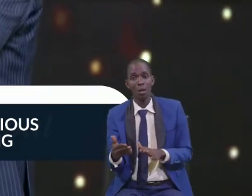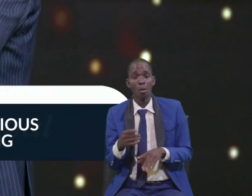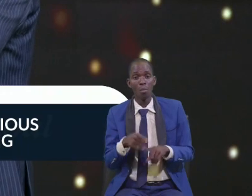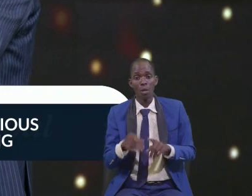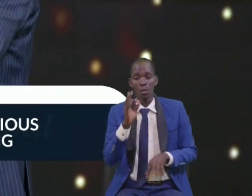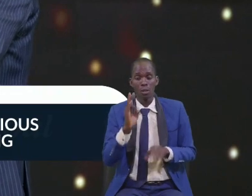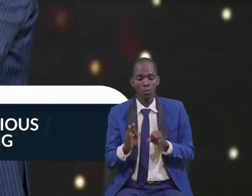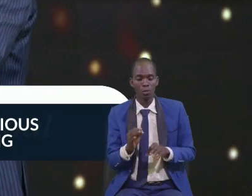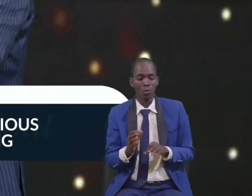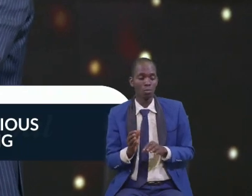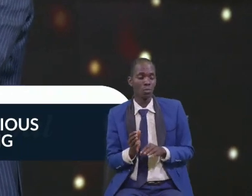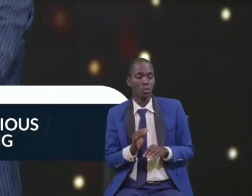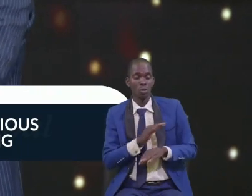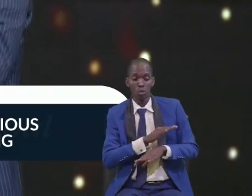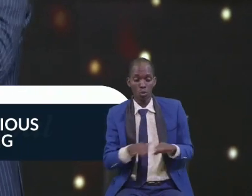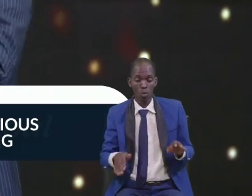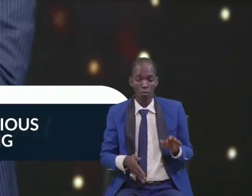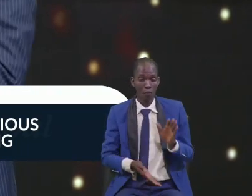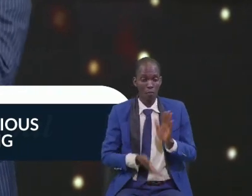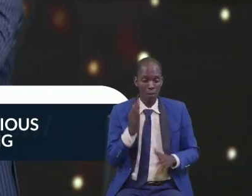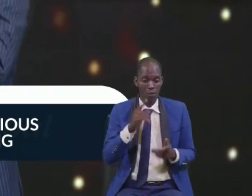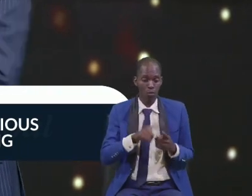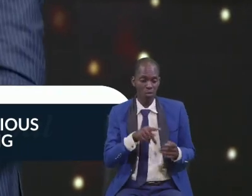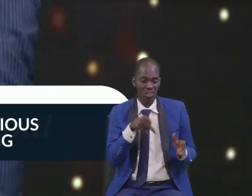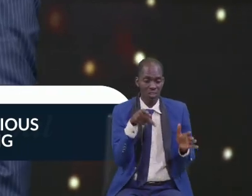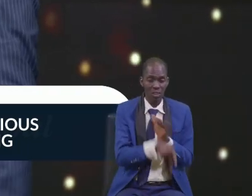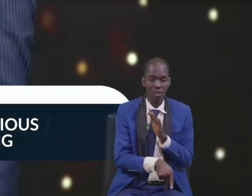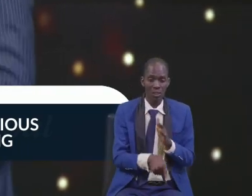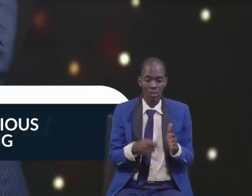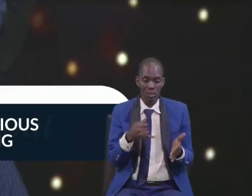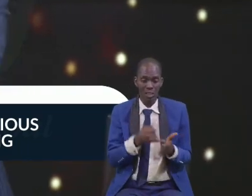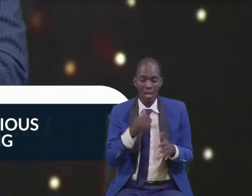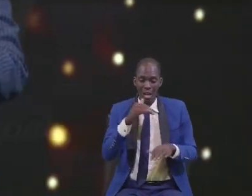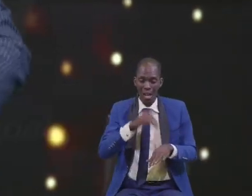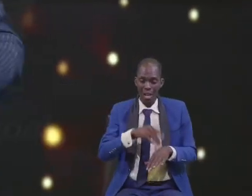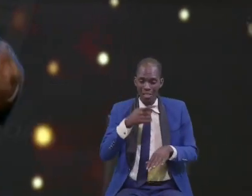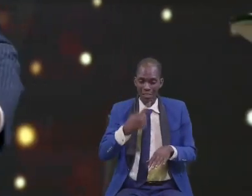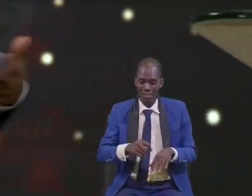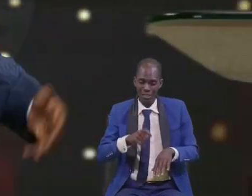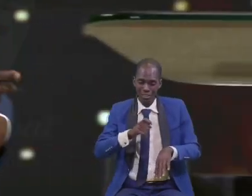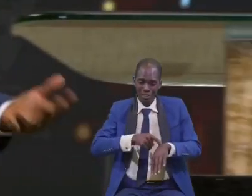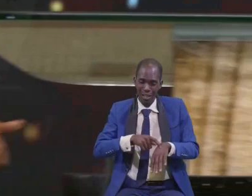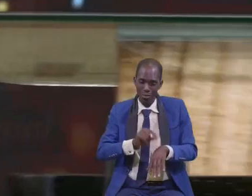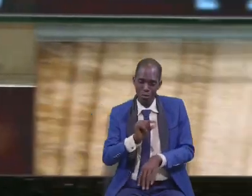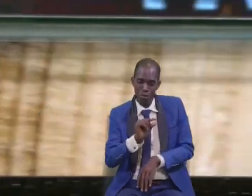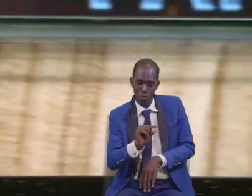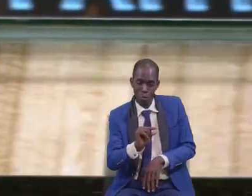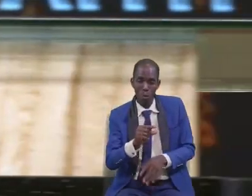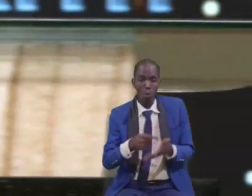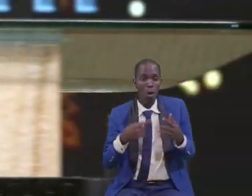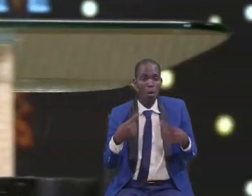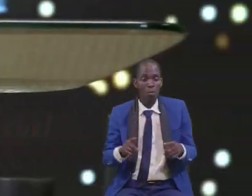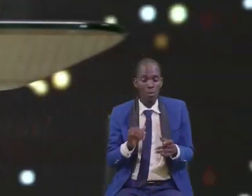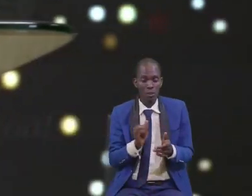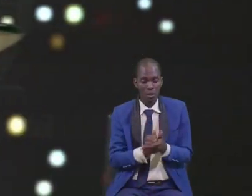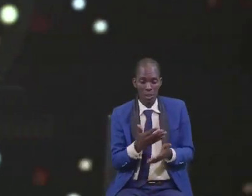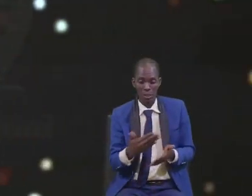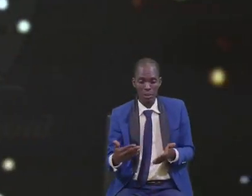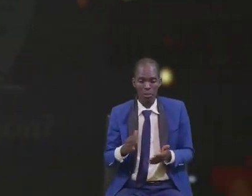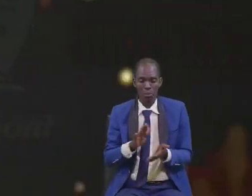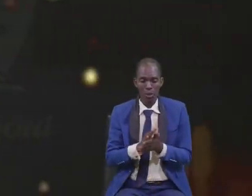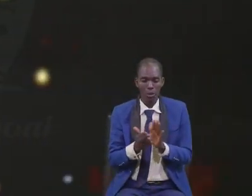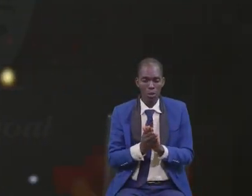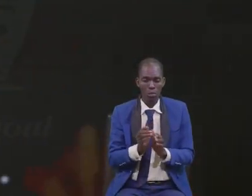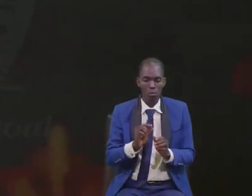resist it and kill it at the very beginning, the thing begins to grow, continues to grow. That thing